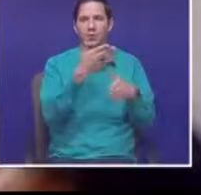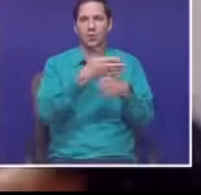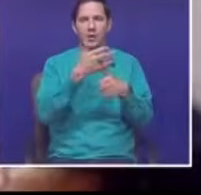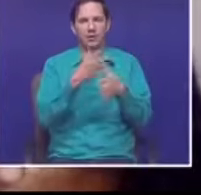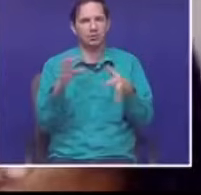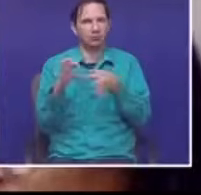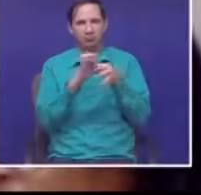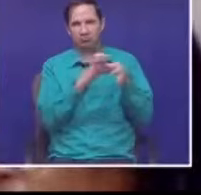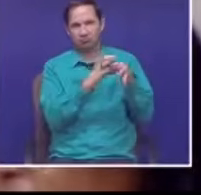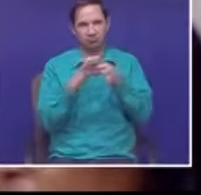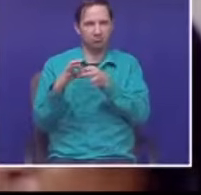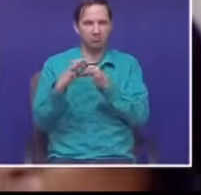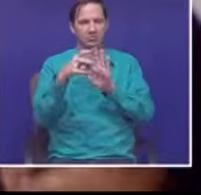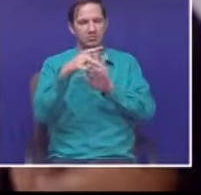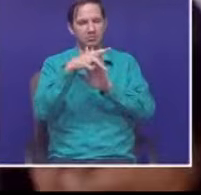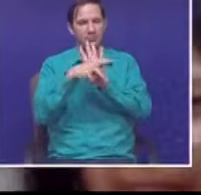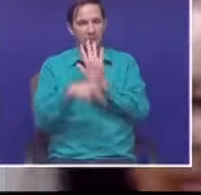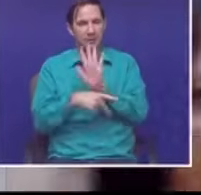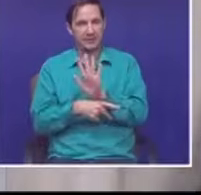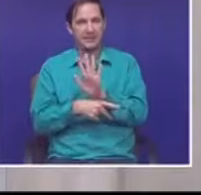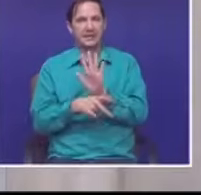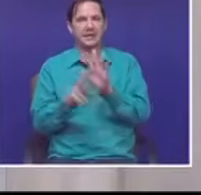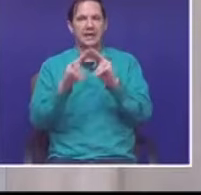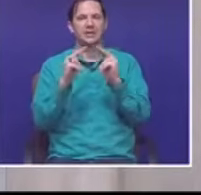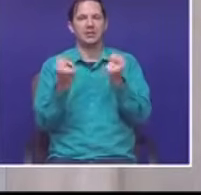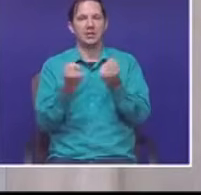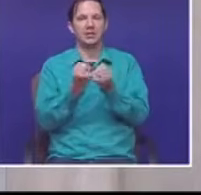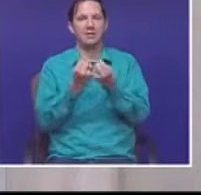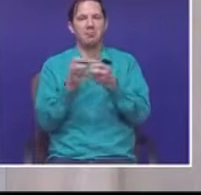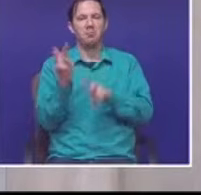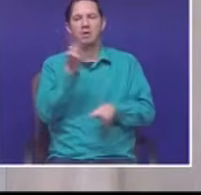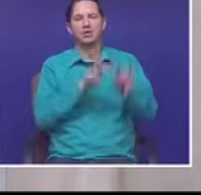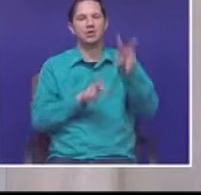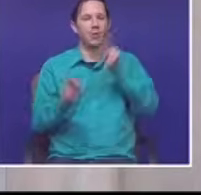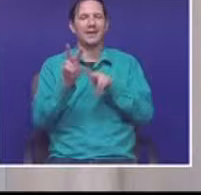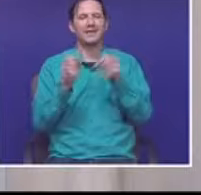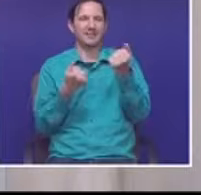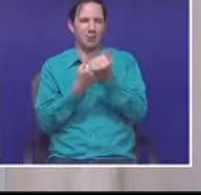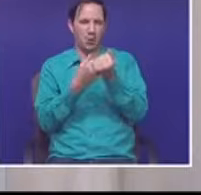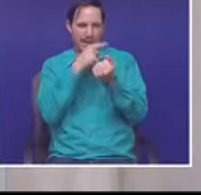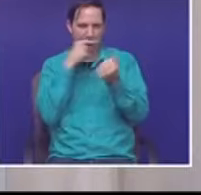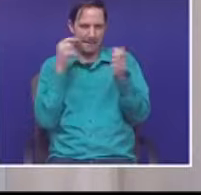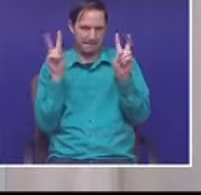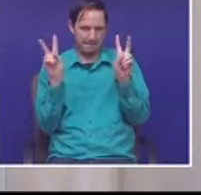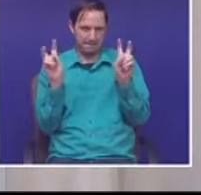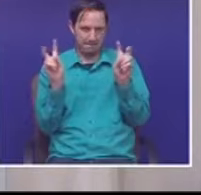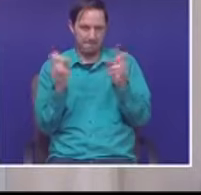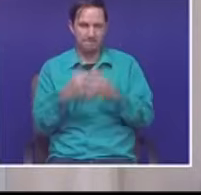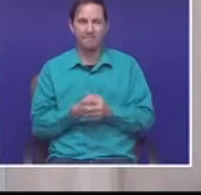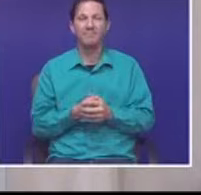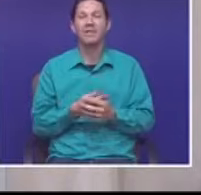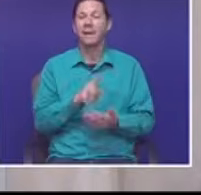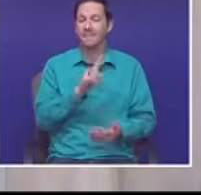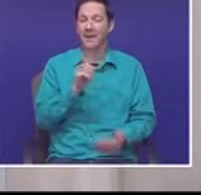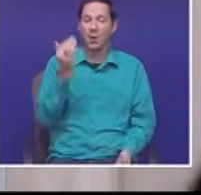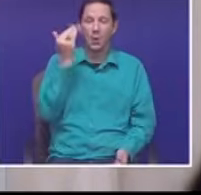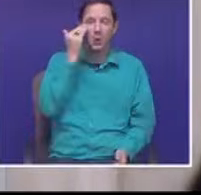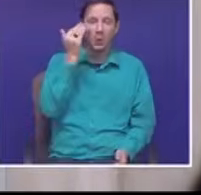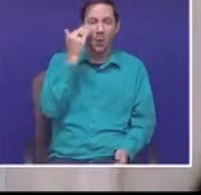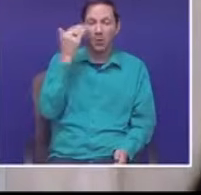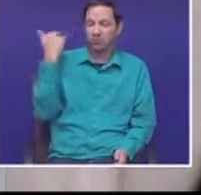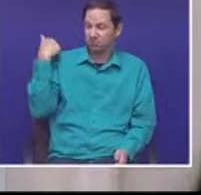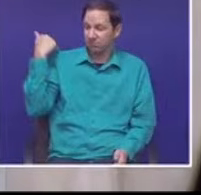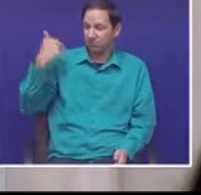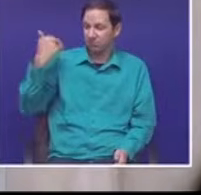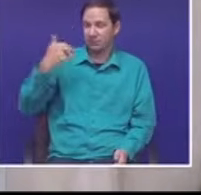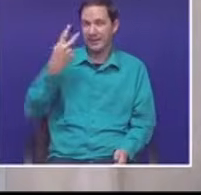coordination, monitoring, and support. However, we can't ignore, Chairperson, some of the carnage we've seen involving